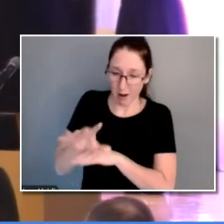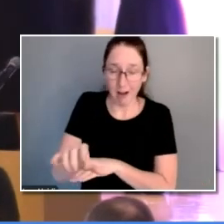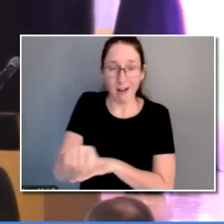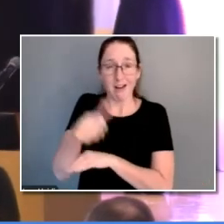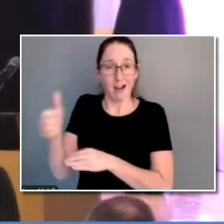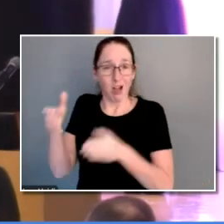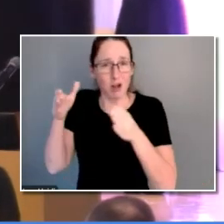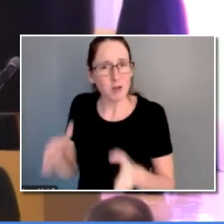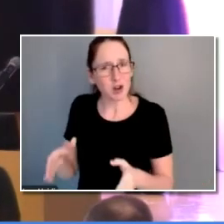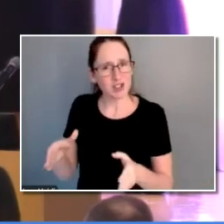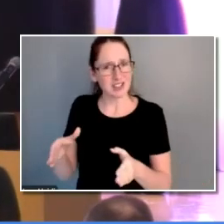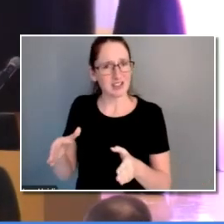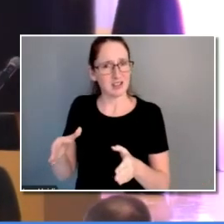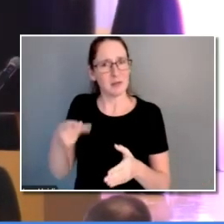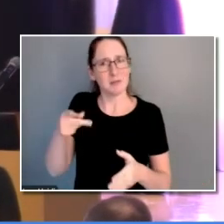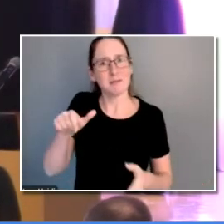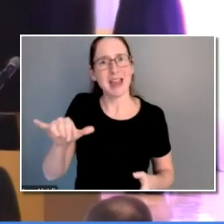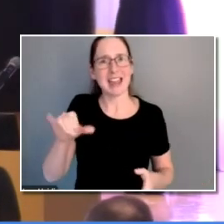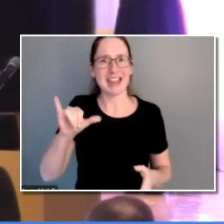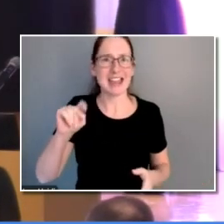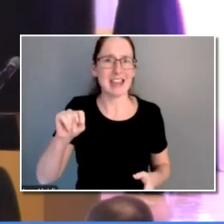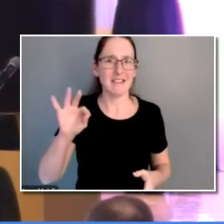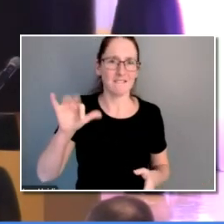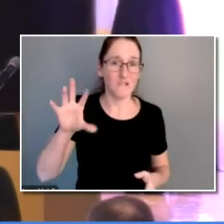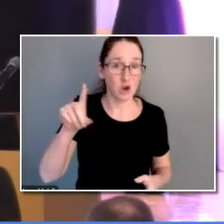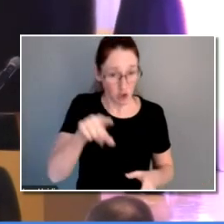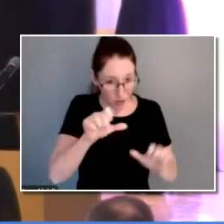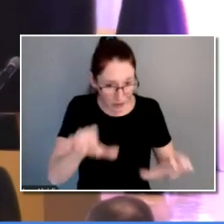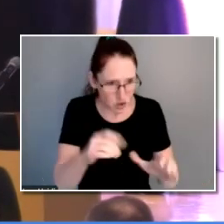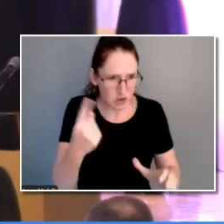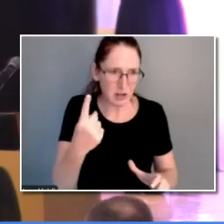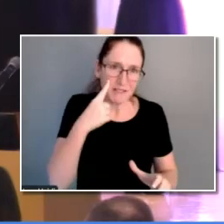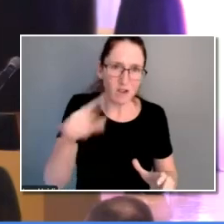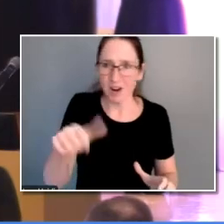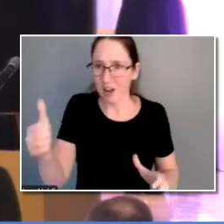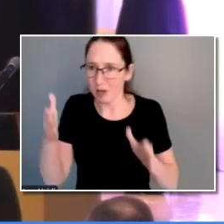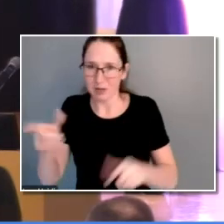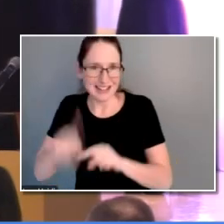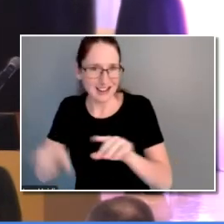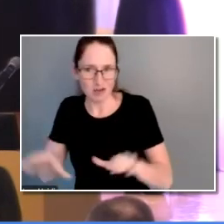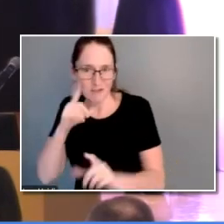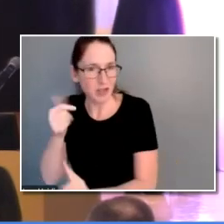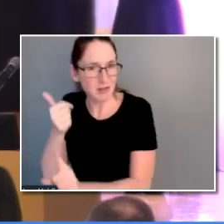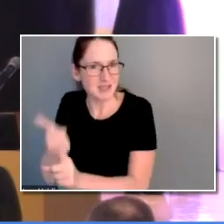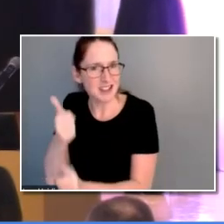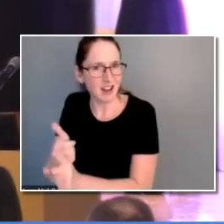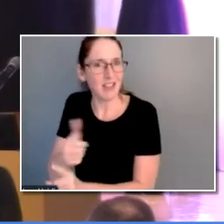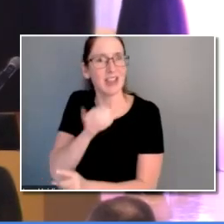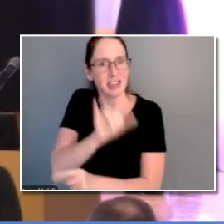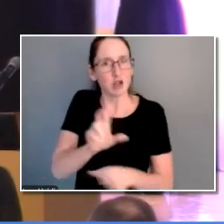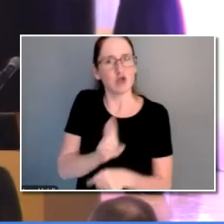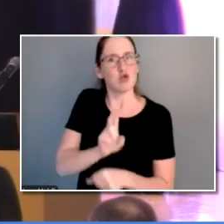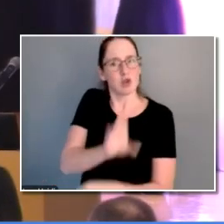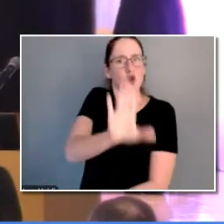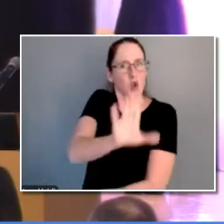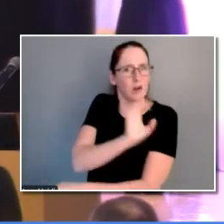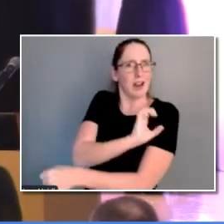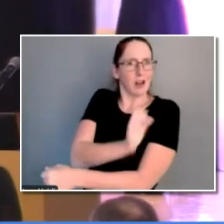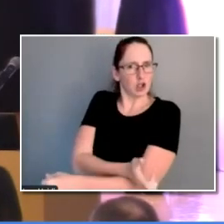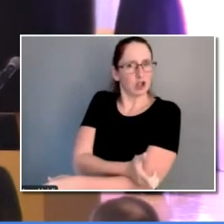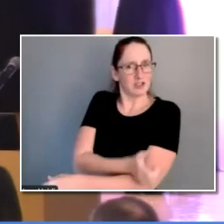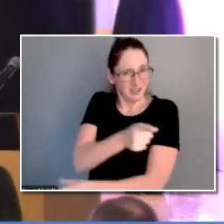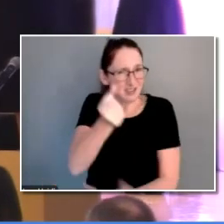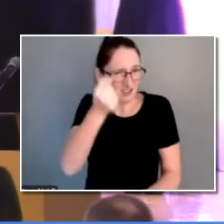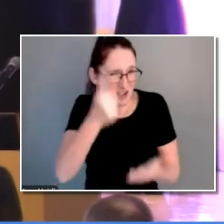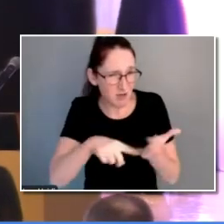it forward. If you see something that you could do for someone that they can't do for themselves, that's using your energy. You understand what